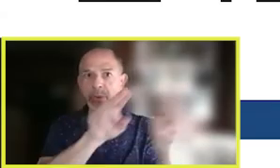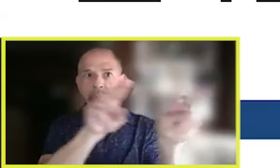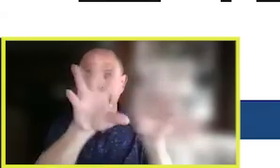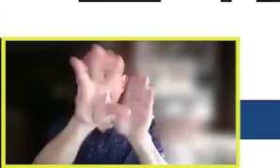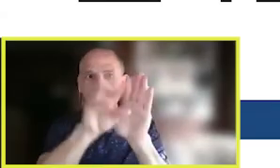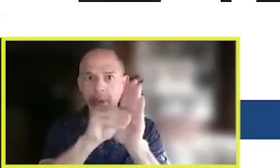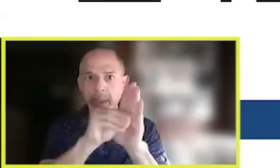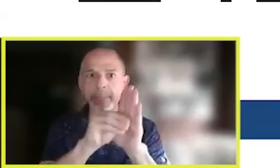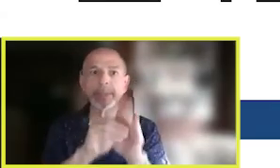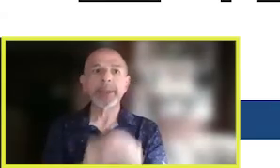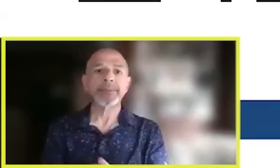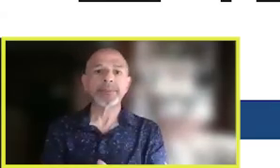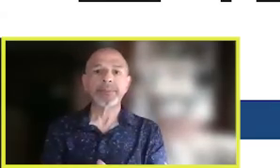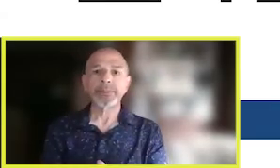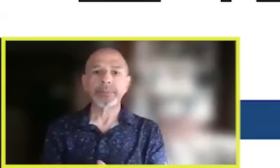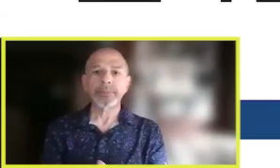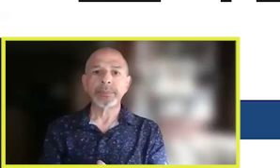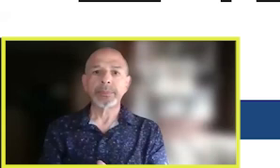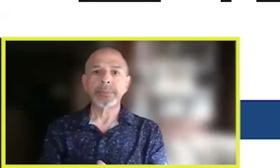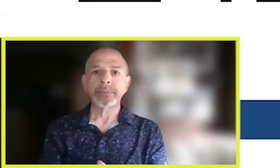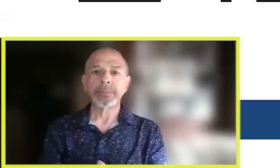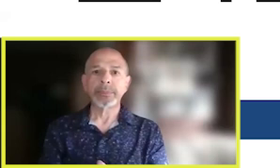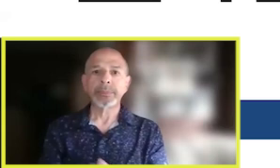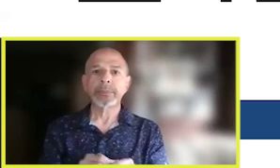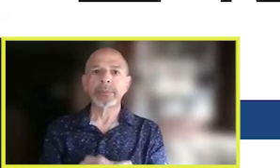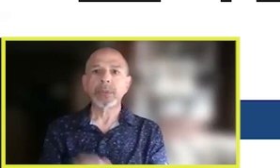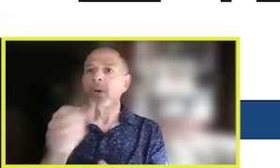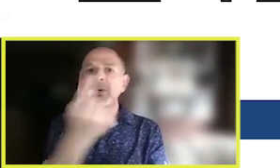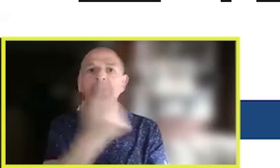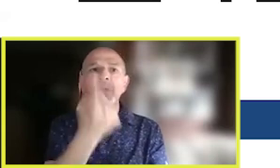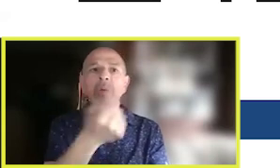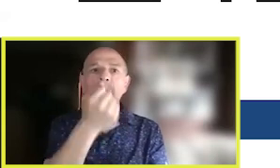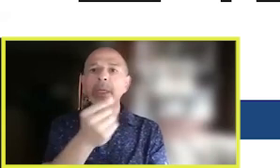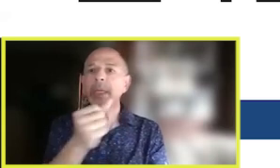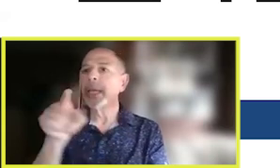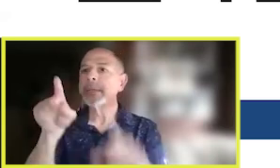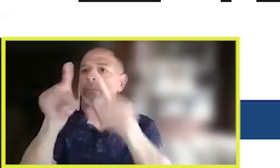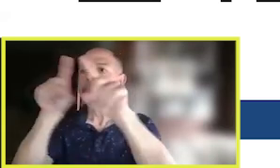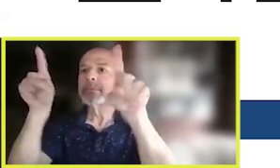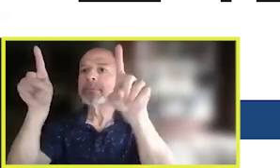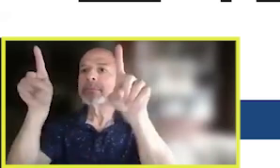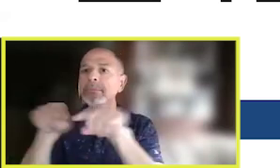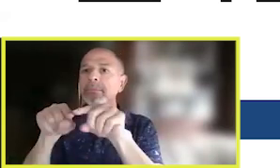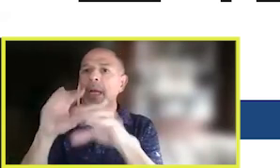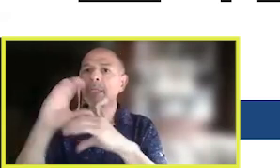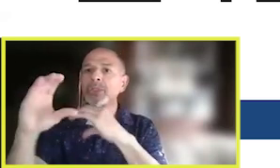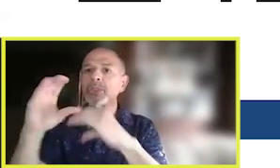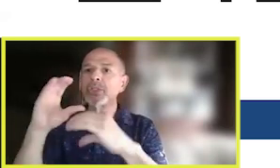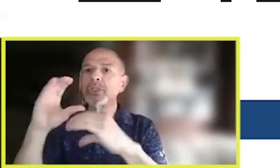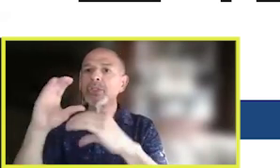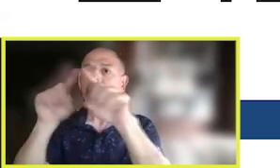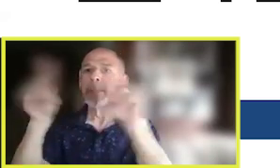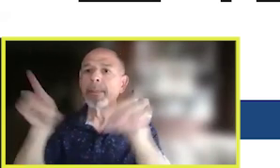It's on your screen, and I can put it in the chat, or maybe somebody else can throw it in the chat for me. But if you go to this web page,